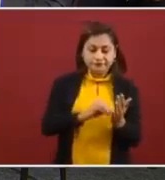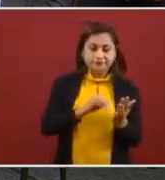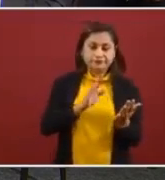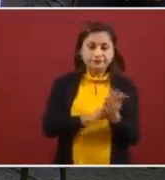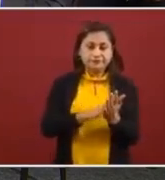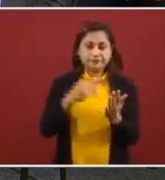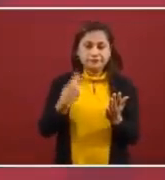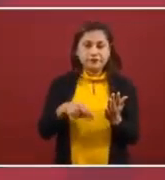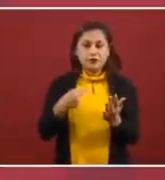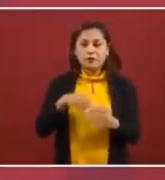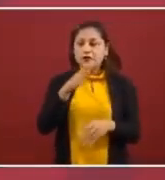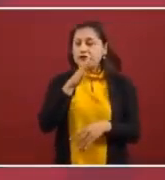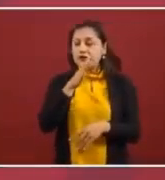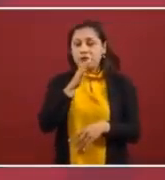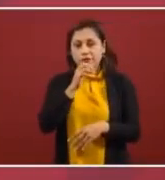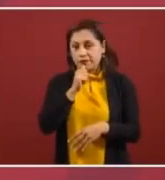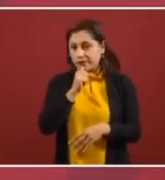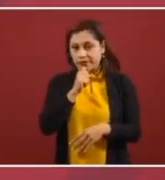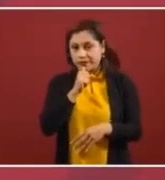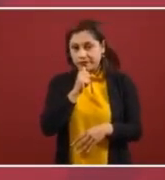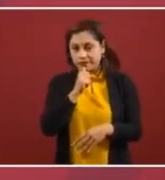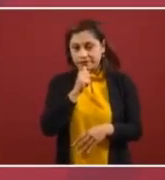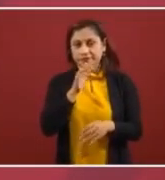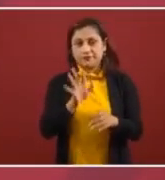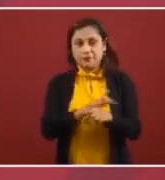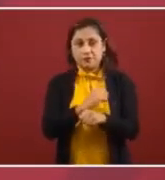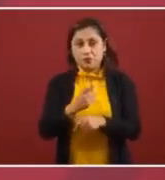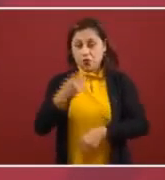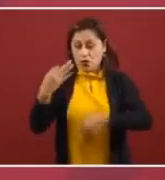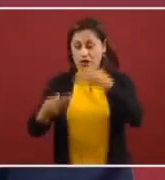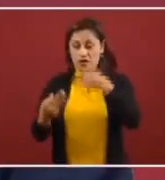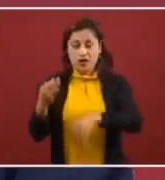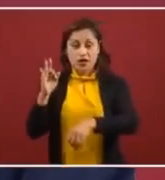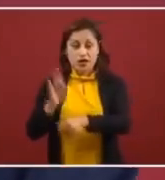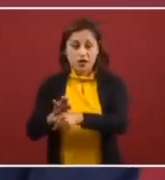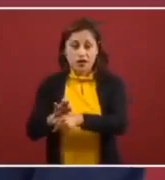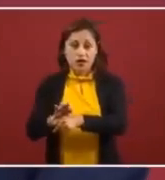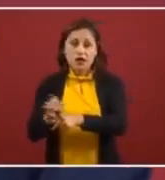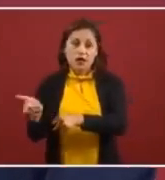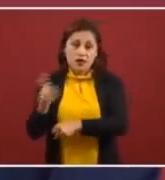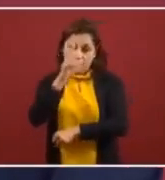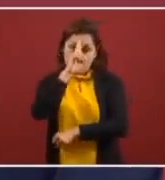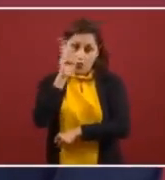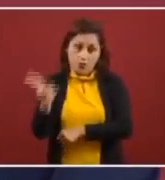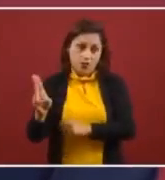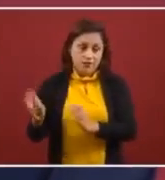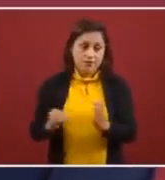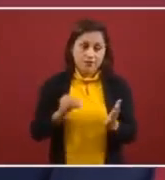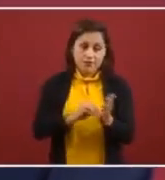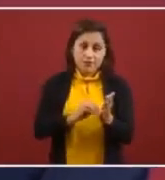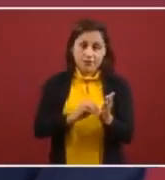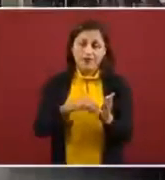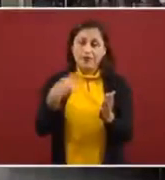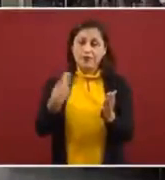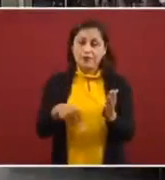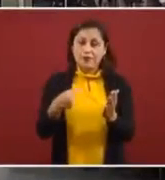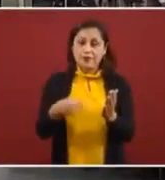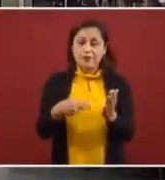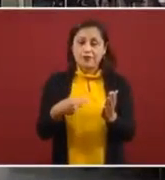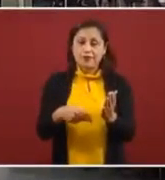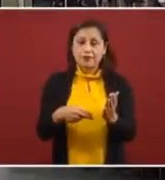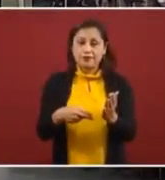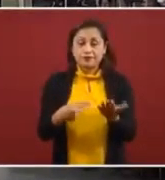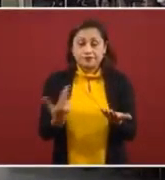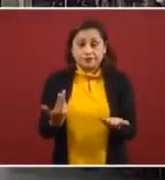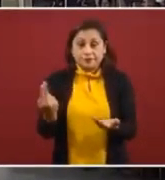known. Si existen amparos, if hay they, que proteger, if they've got stays, they've got to protect them. Solicitan